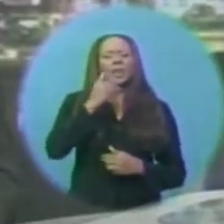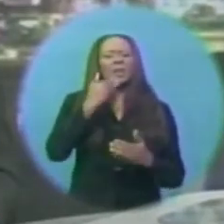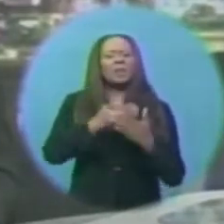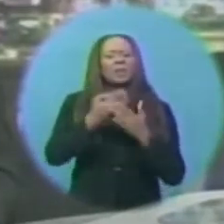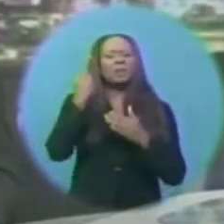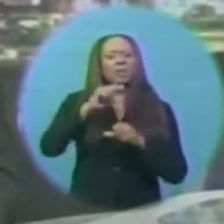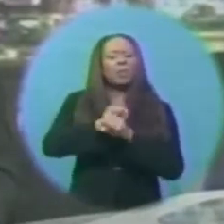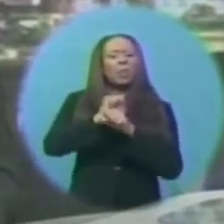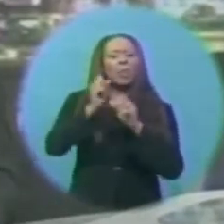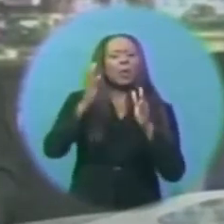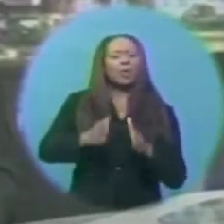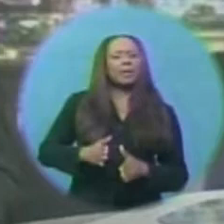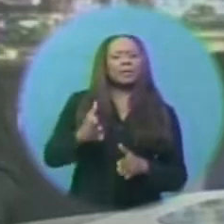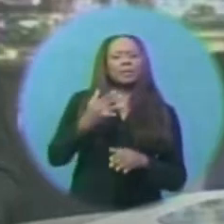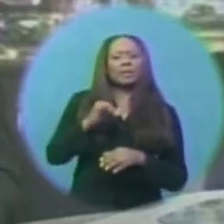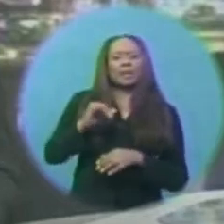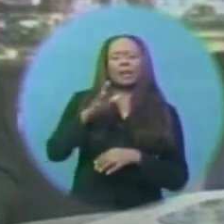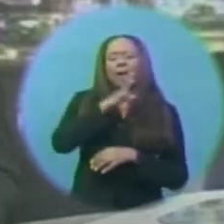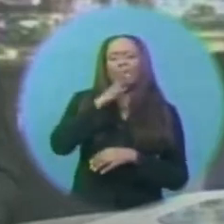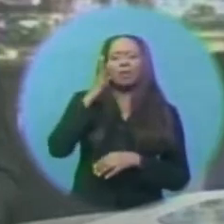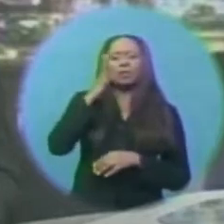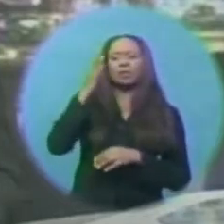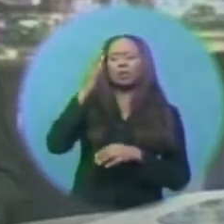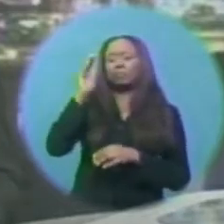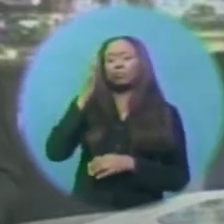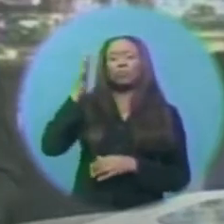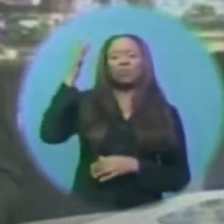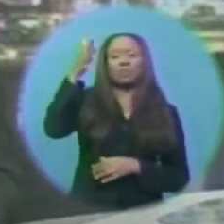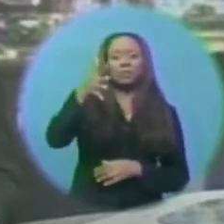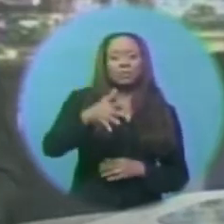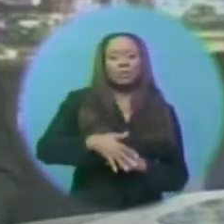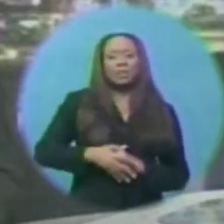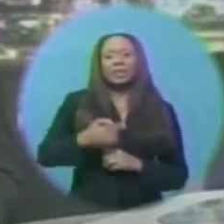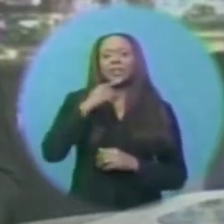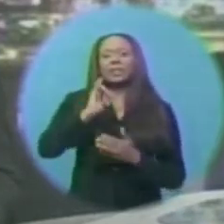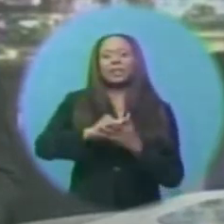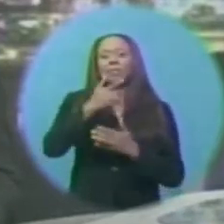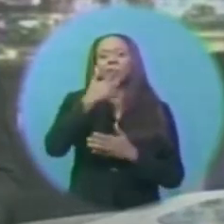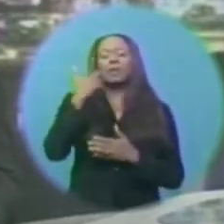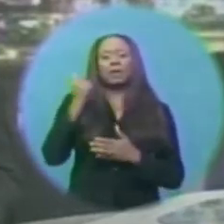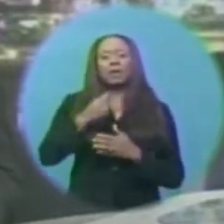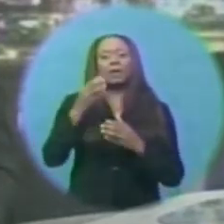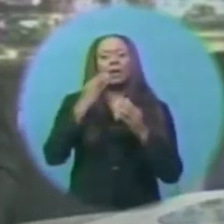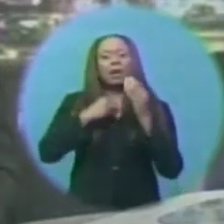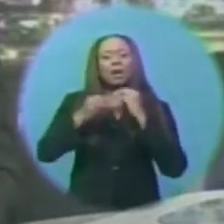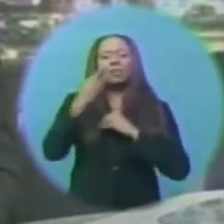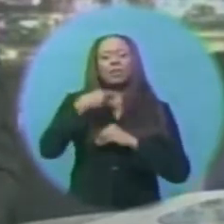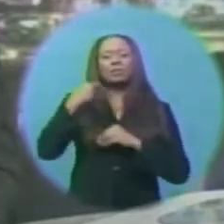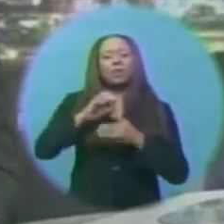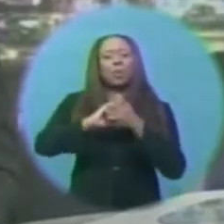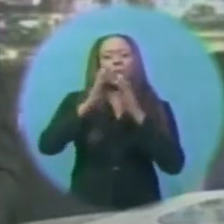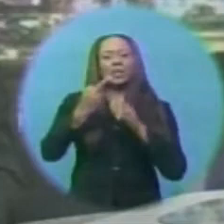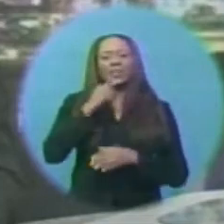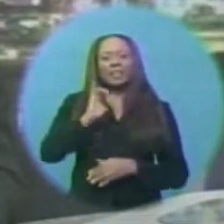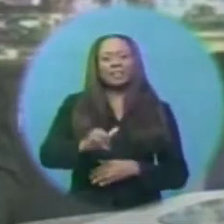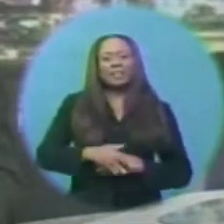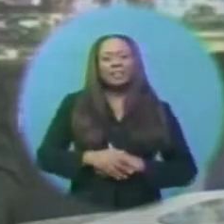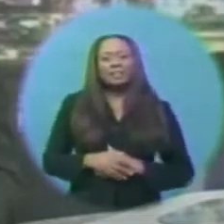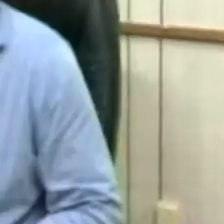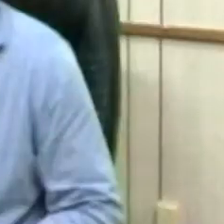its workers. His comments follow complaints from the franchise holder of a fast food outlet about the high tariffs. Why is